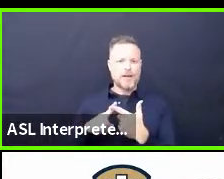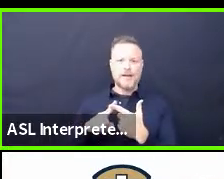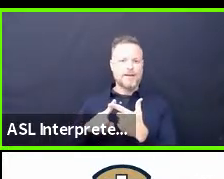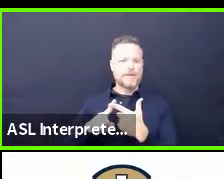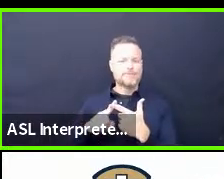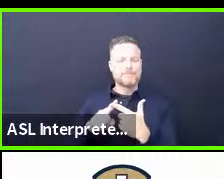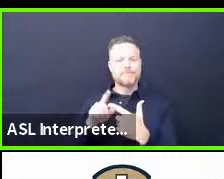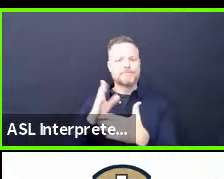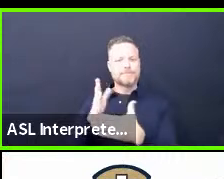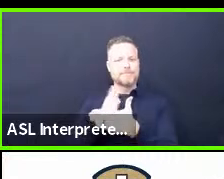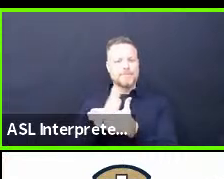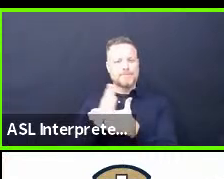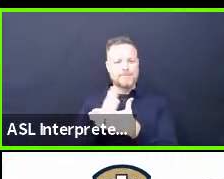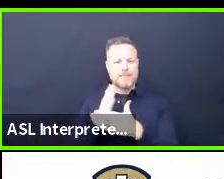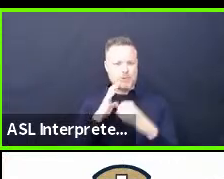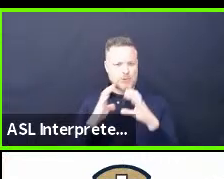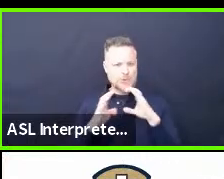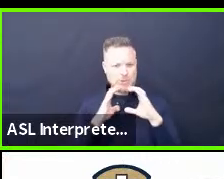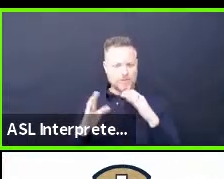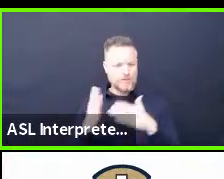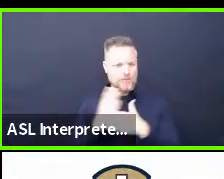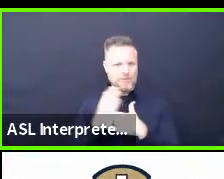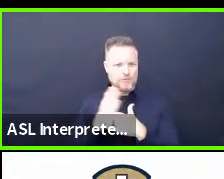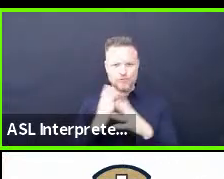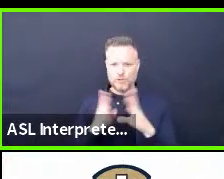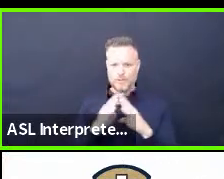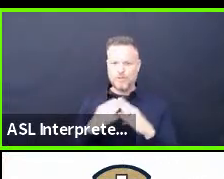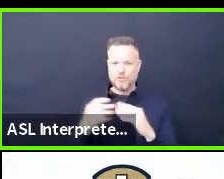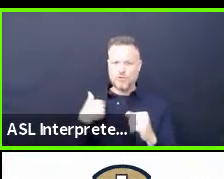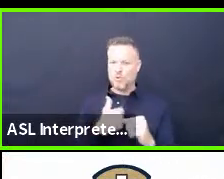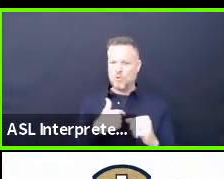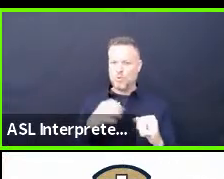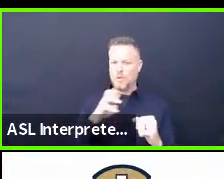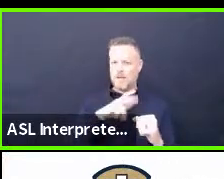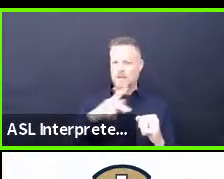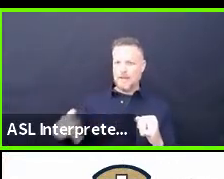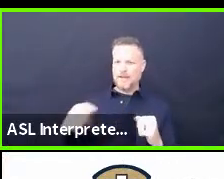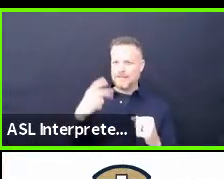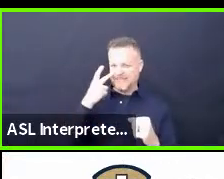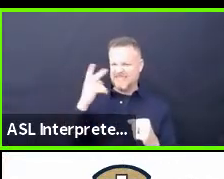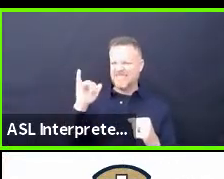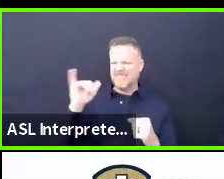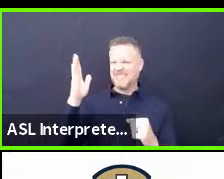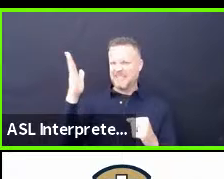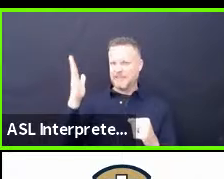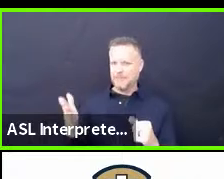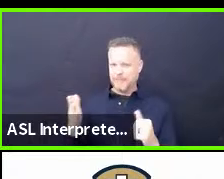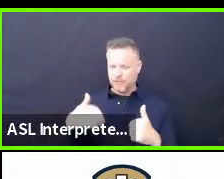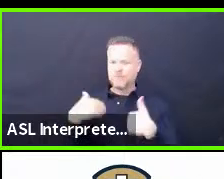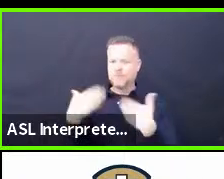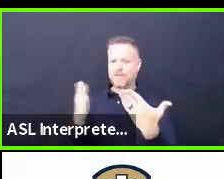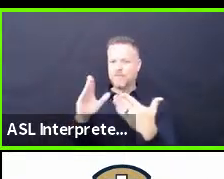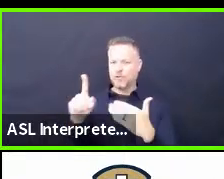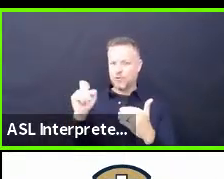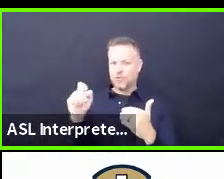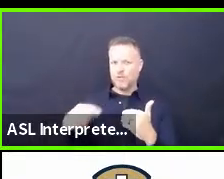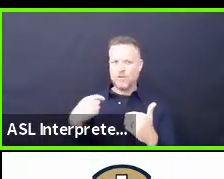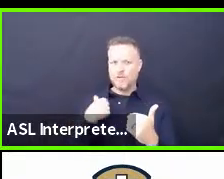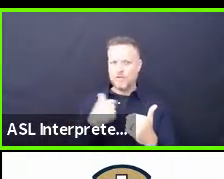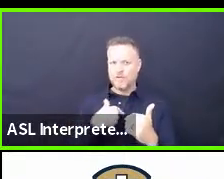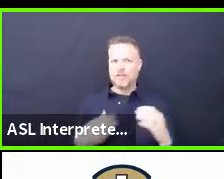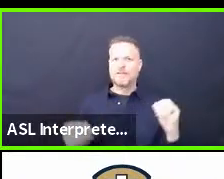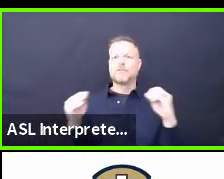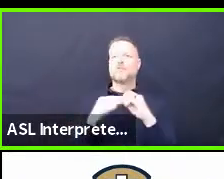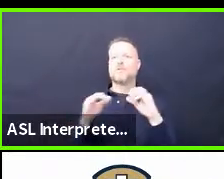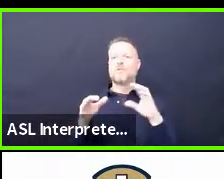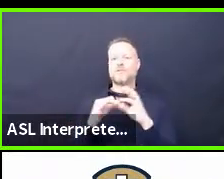you will, between meetings. So we will circle back with our speakers and bring those forward so that we can have some additional input